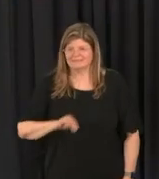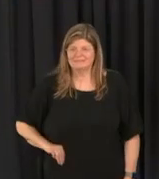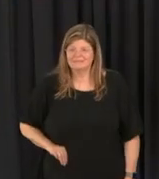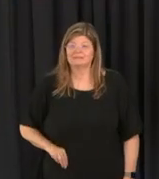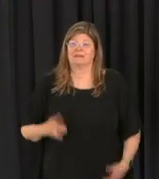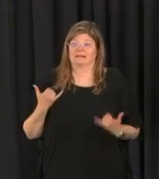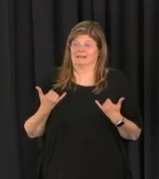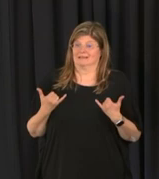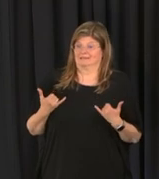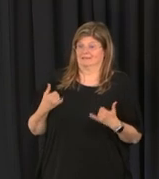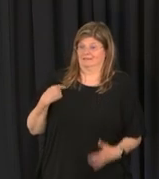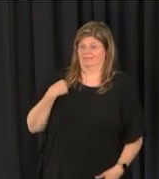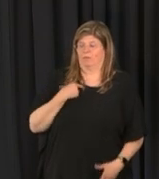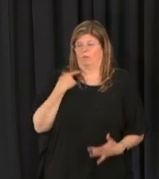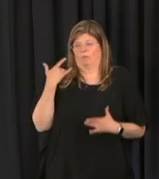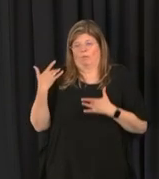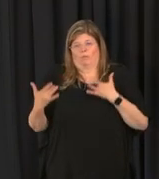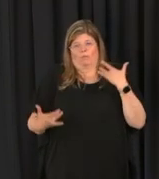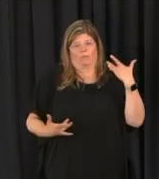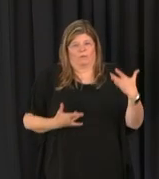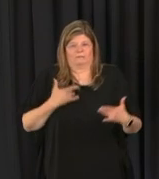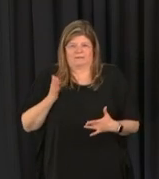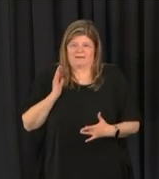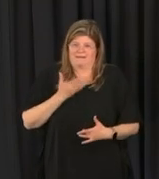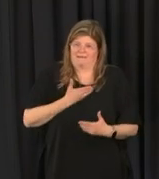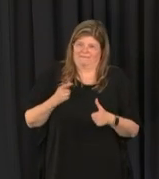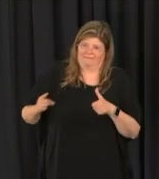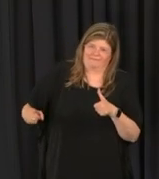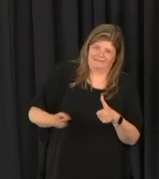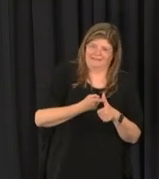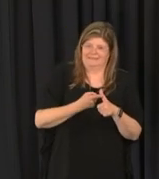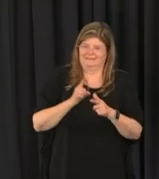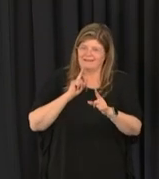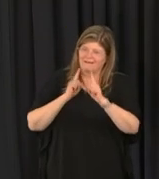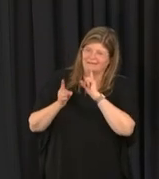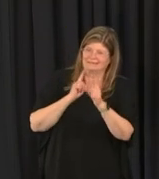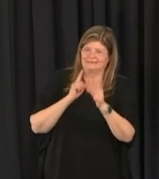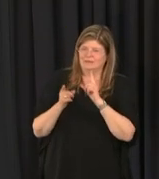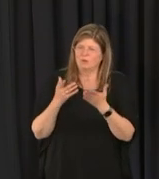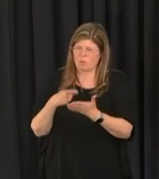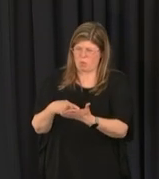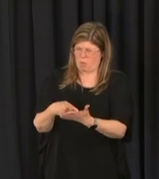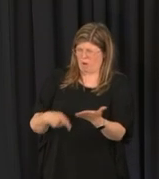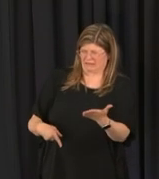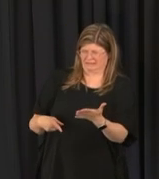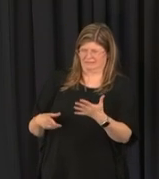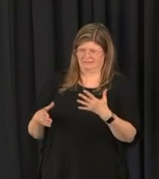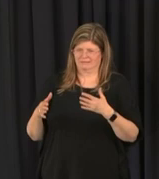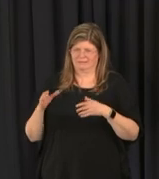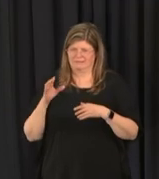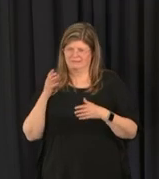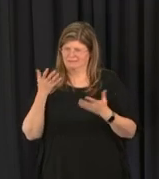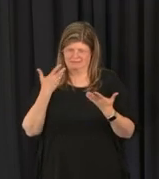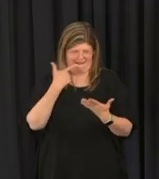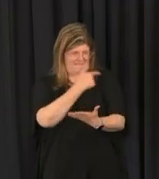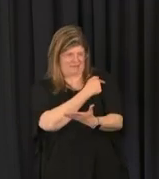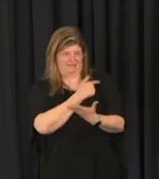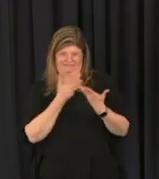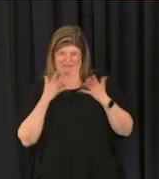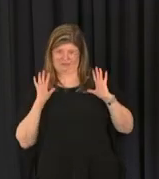we are excited to have our first conversations about what fully vaccinated individuals can